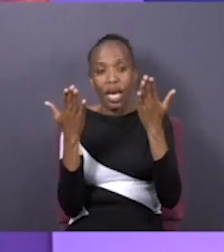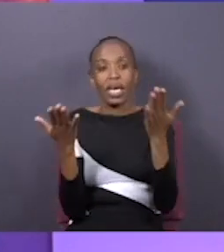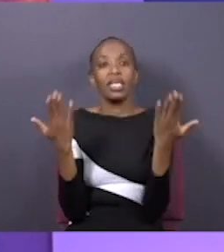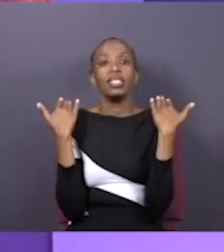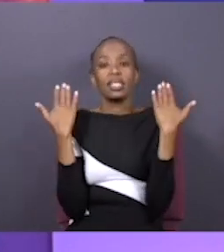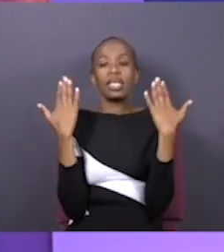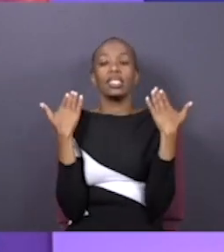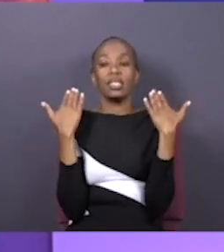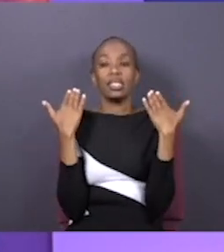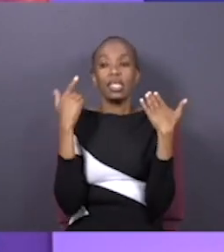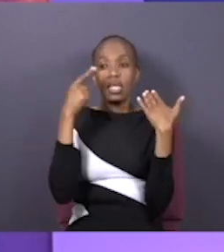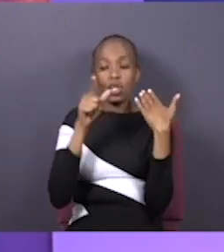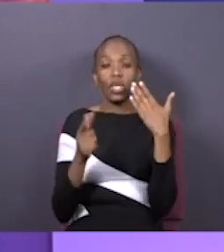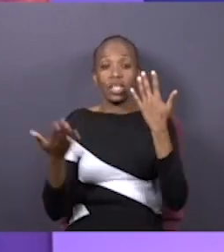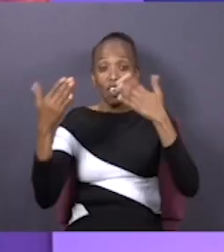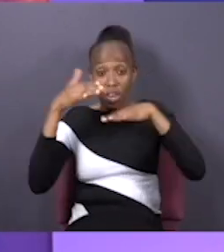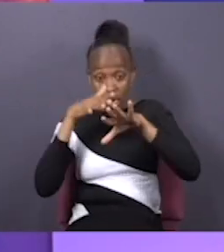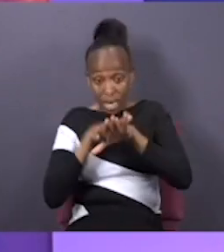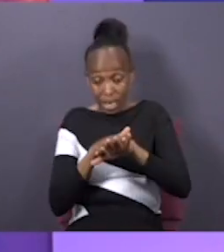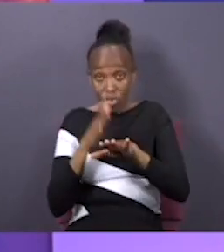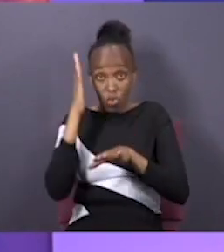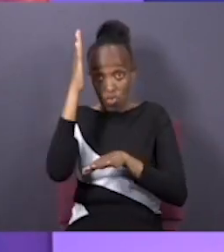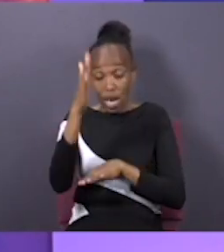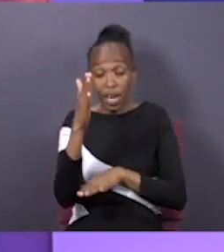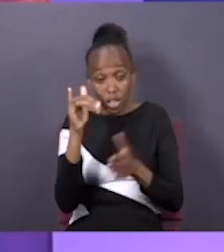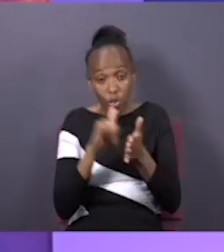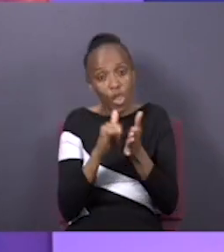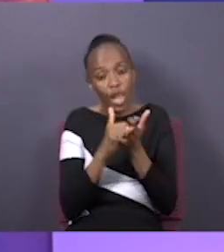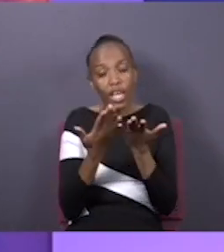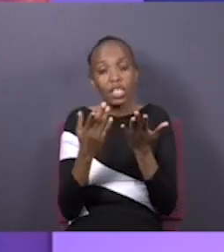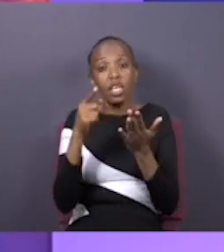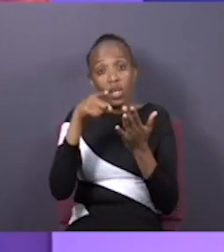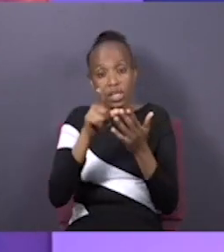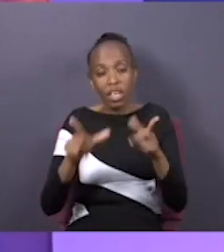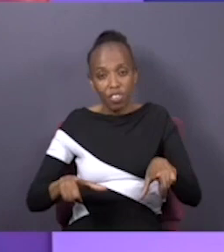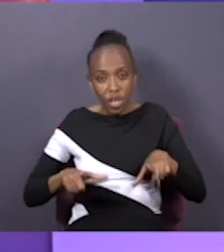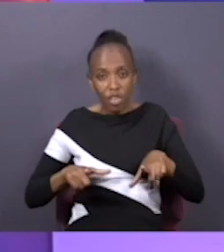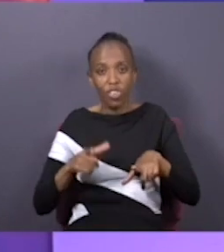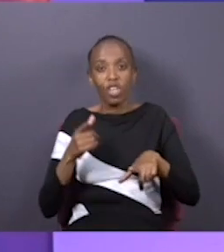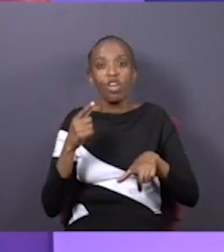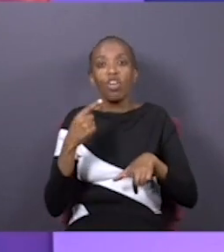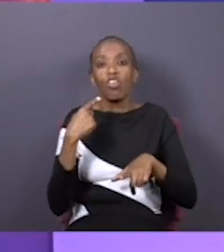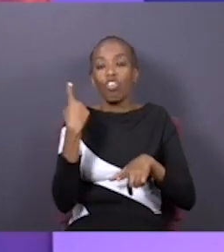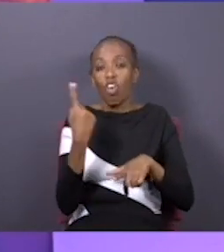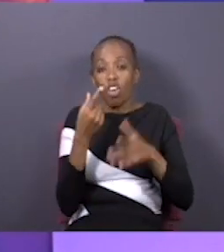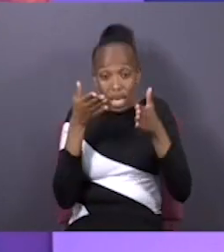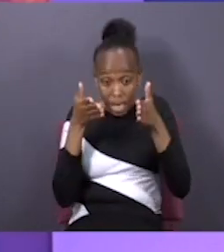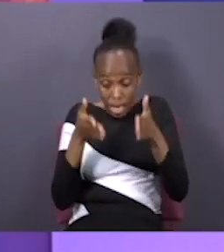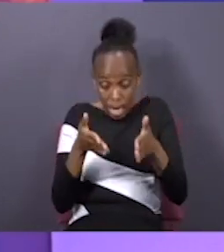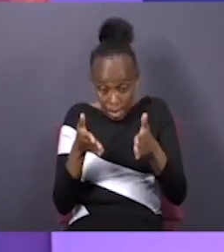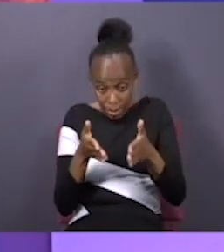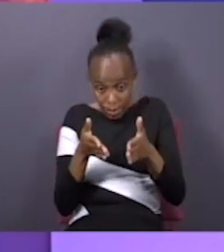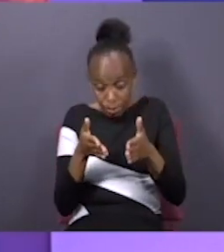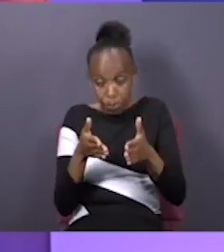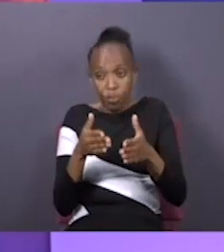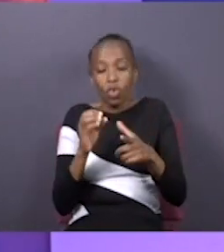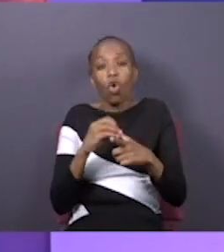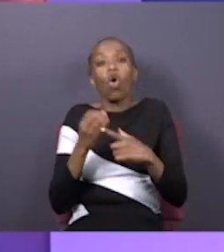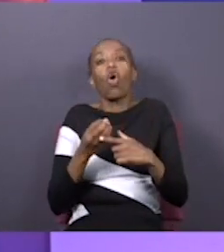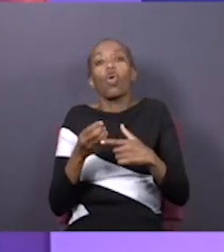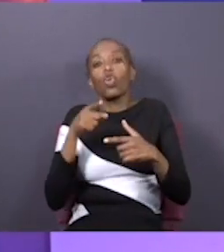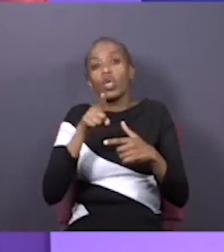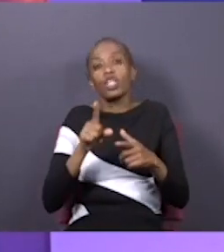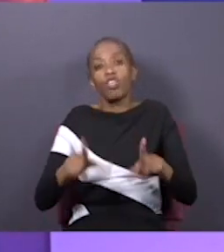eternity. Are you aligned towards that direction? Are you living for just the now and here? Or are